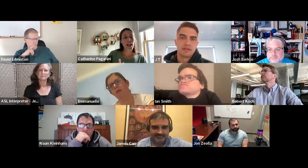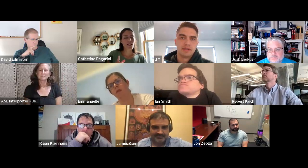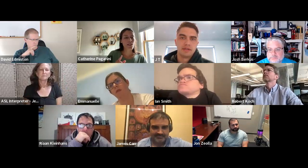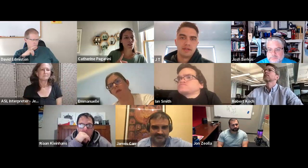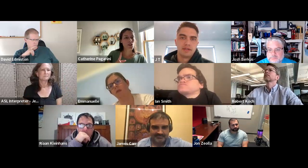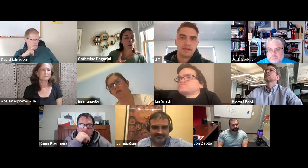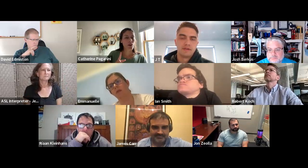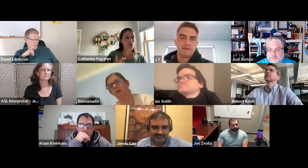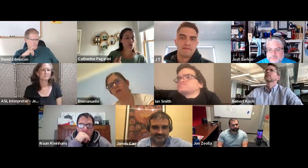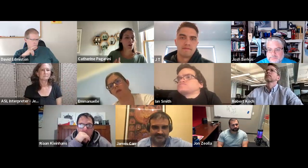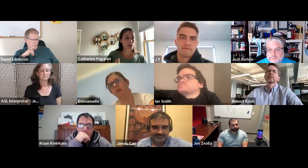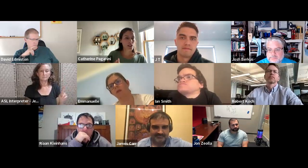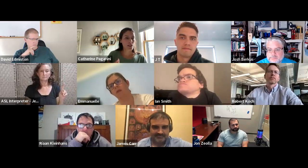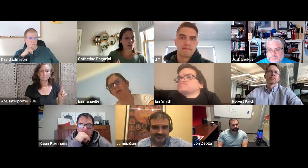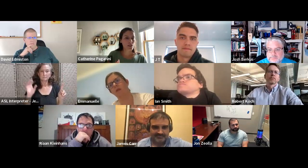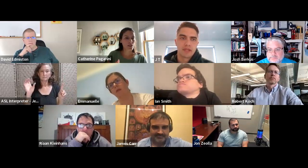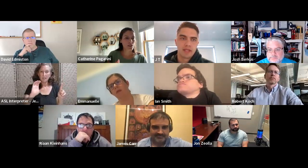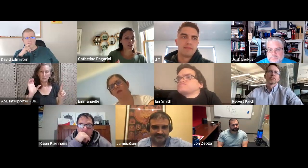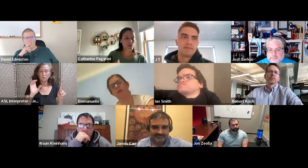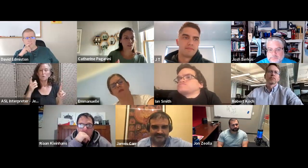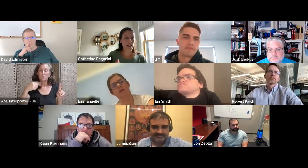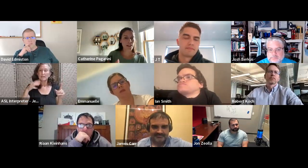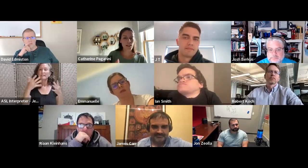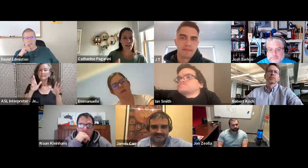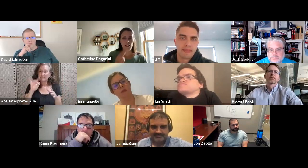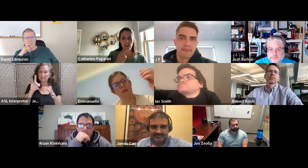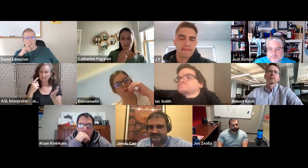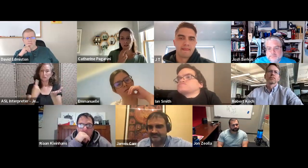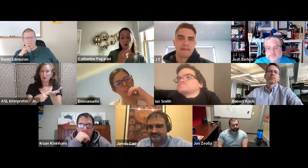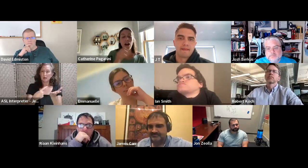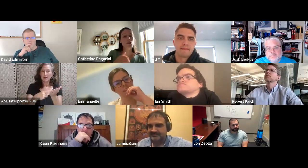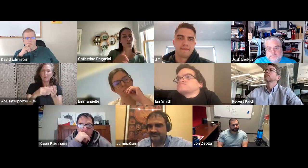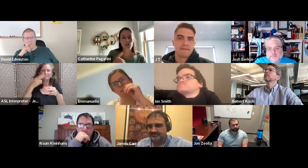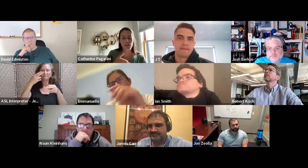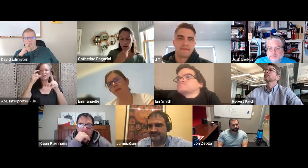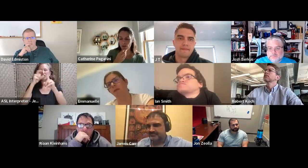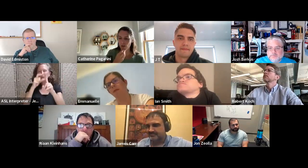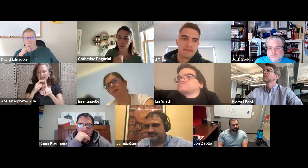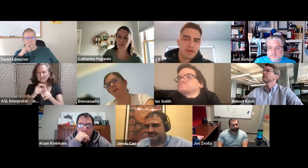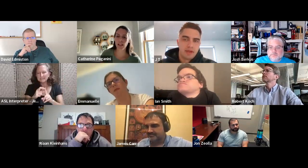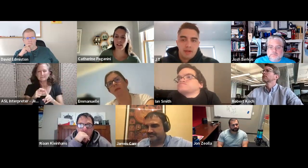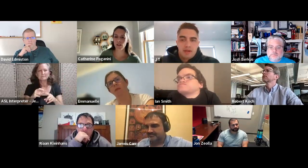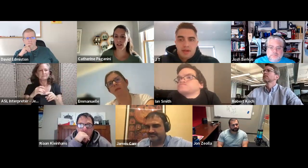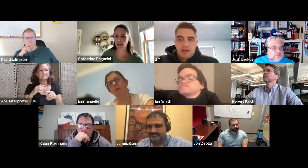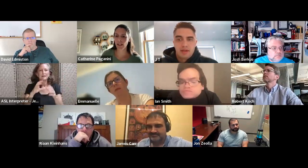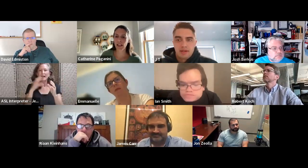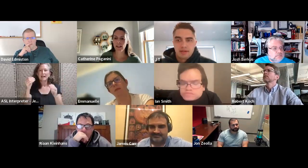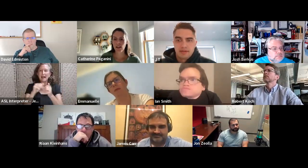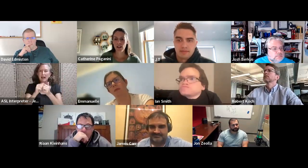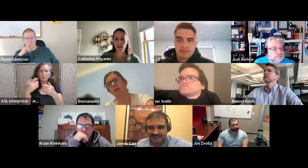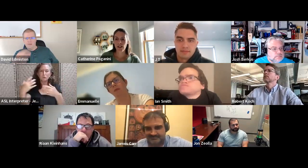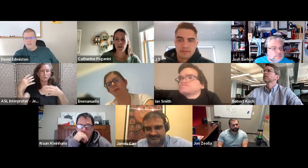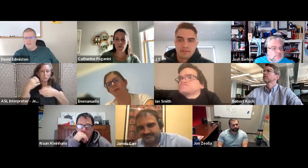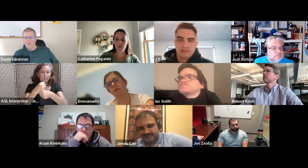Yeah, so we had a discussion about how to call it. Yeah. Right. And then, or how to abbreviate it. But I think